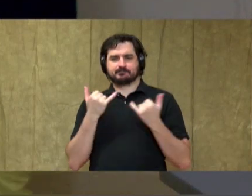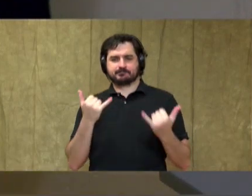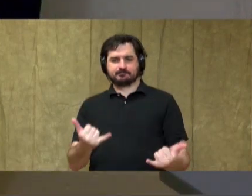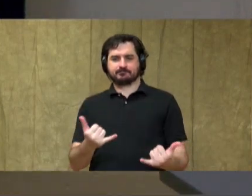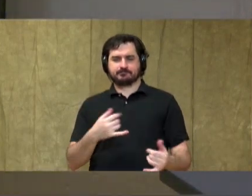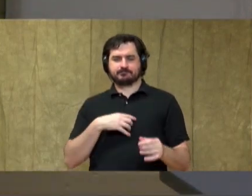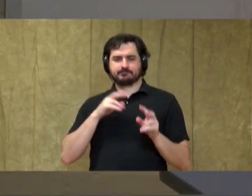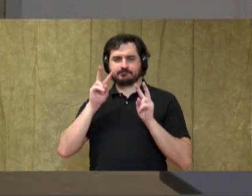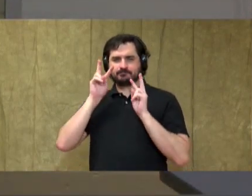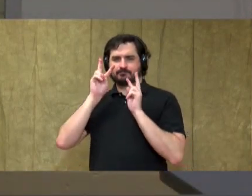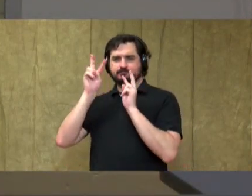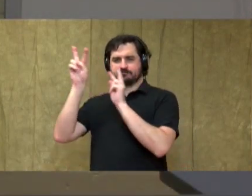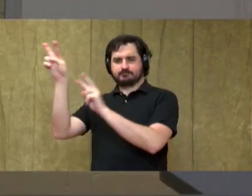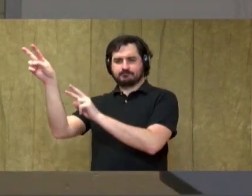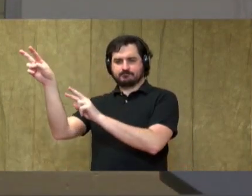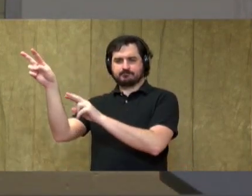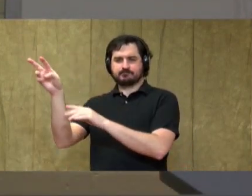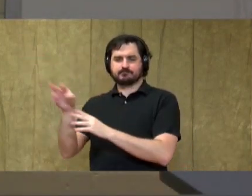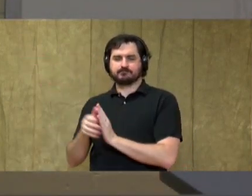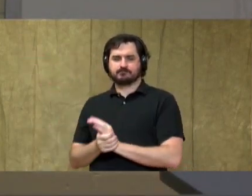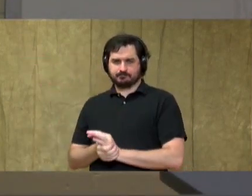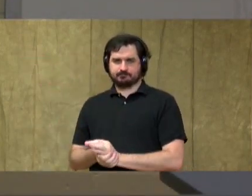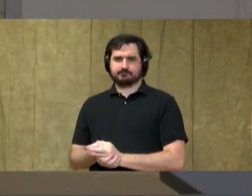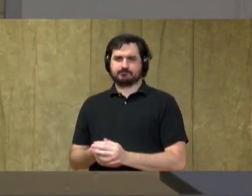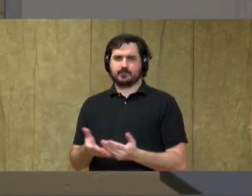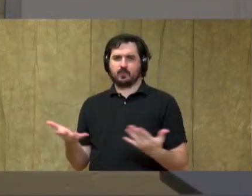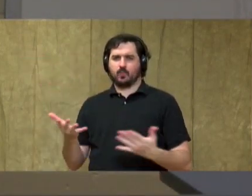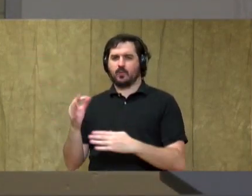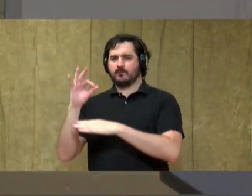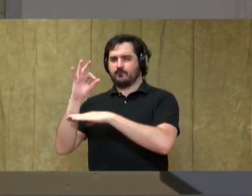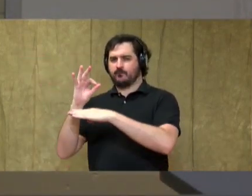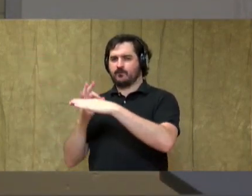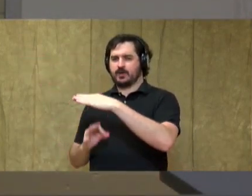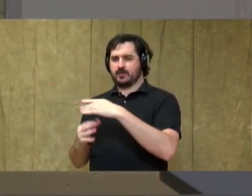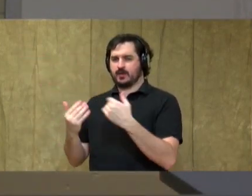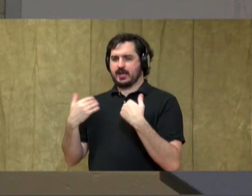here. What fraction do we have shaded?